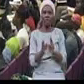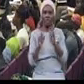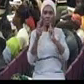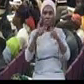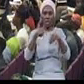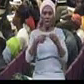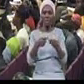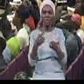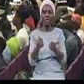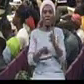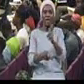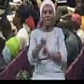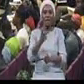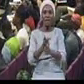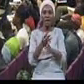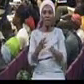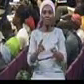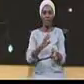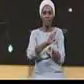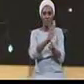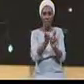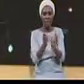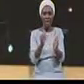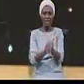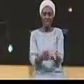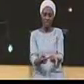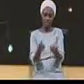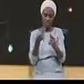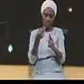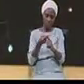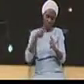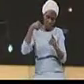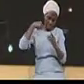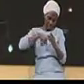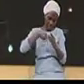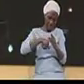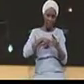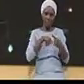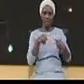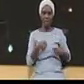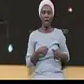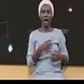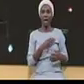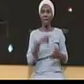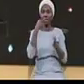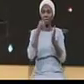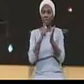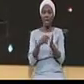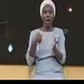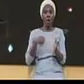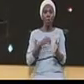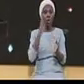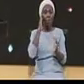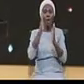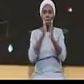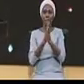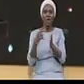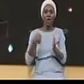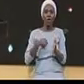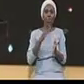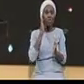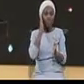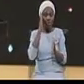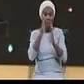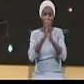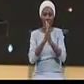of repentance that comes from the depths of the heart. And he says, we will pray, we should pray in that